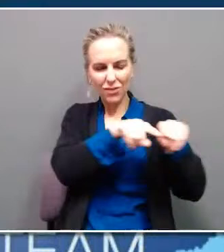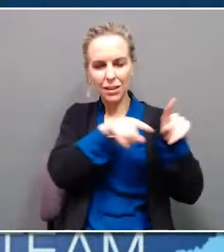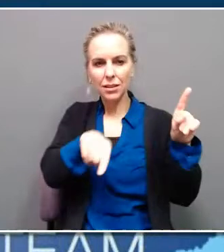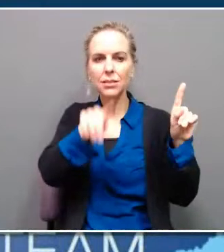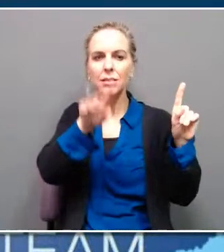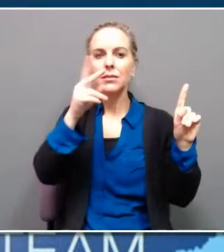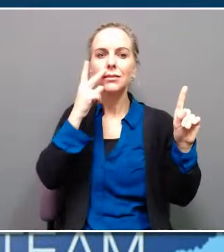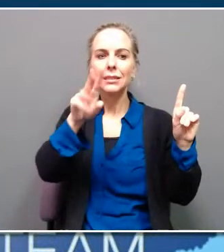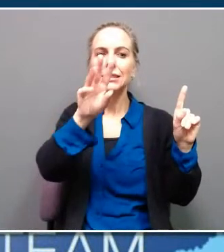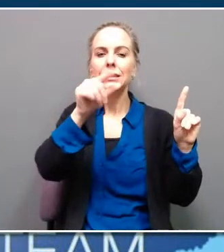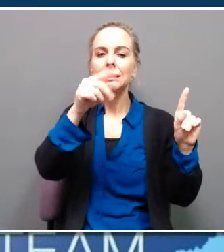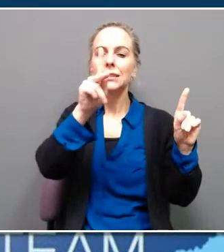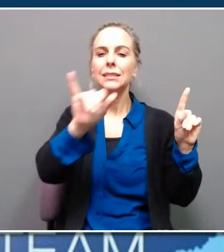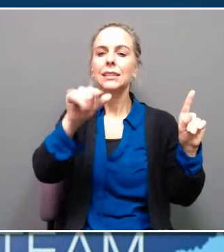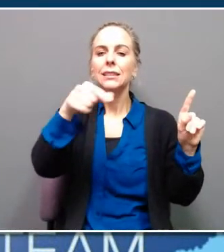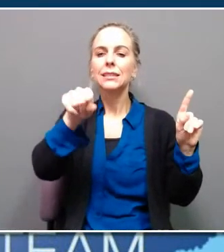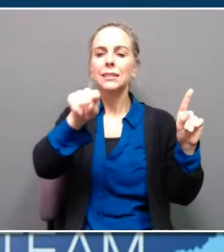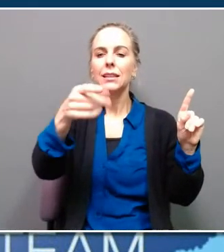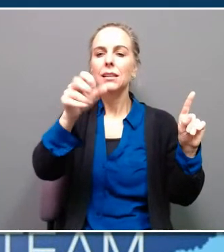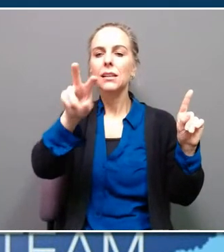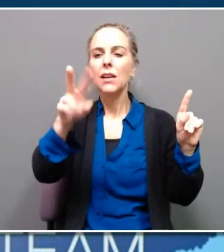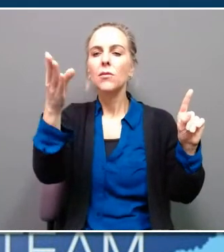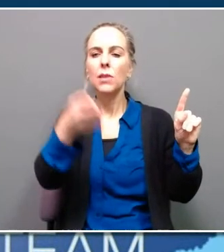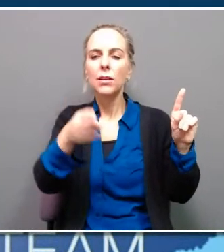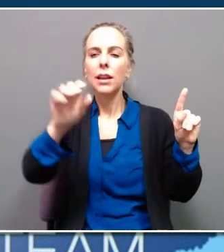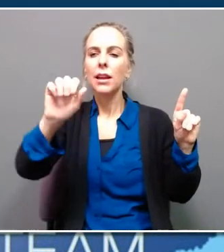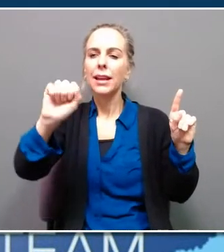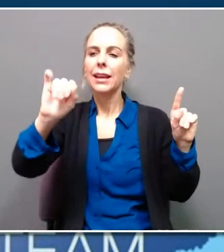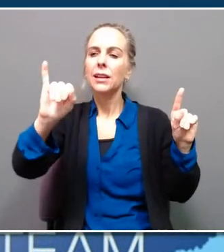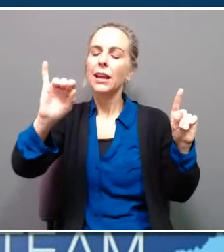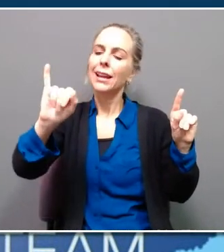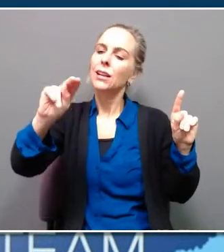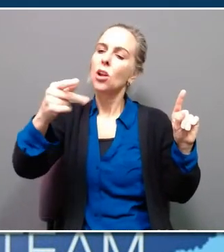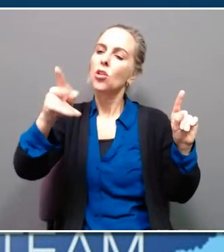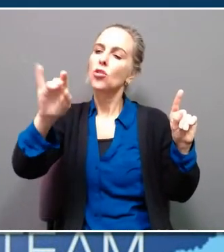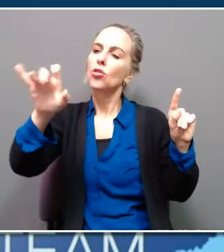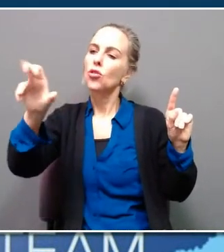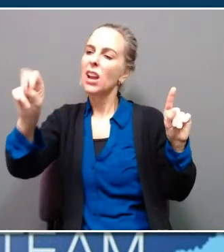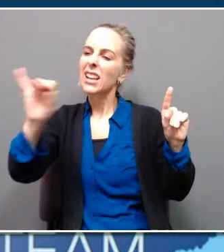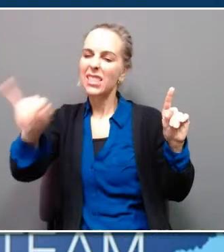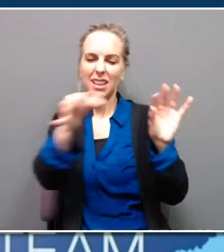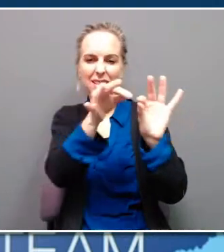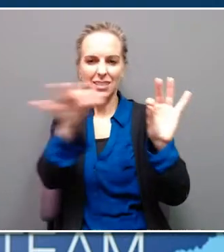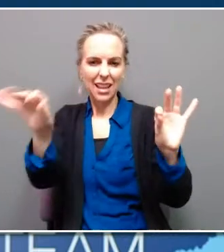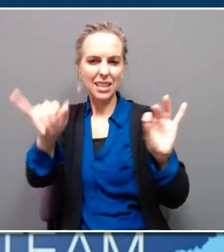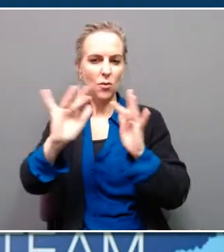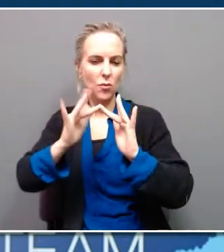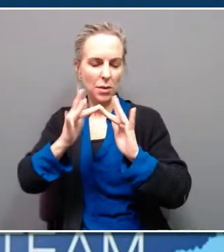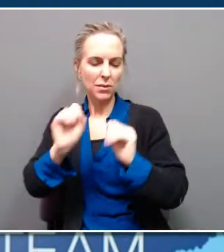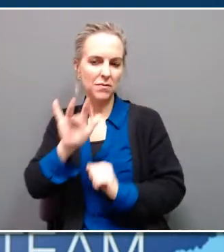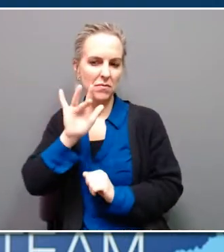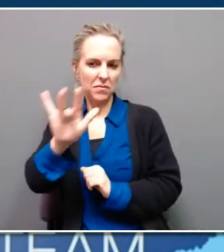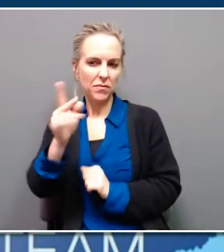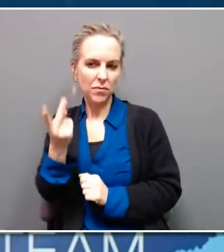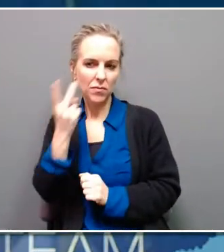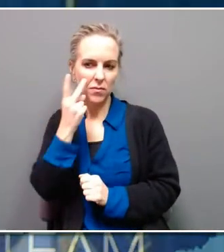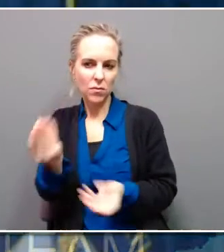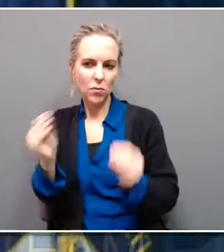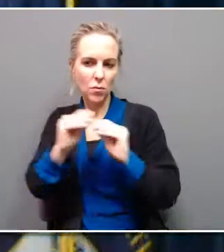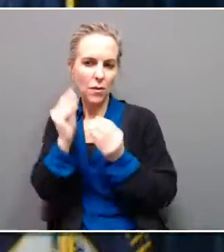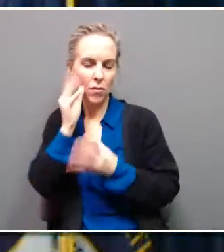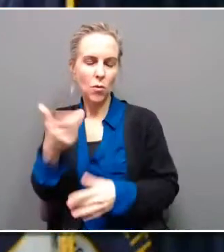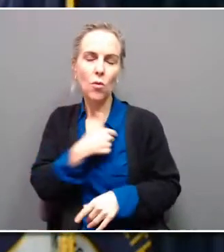kentucky.gov/inauguration. This is a really special time for Kentucky. December 12th will be a great day for our Commonwealth. Cannot wait to share it with